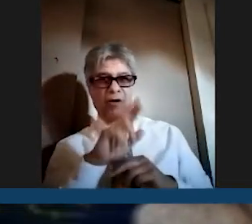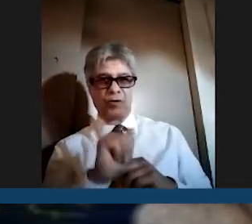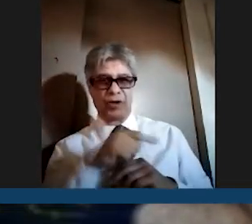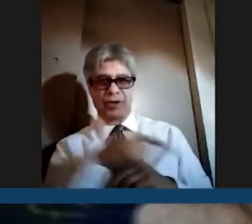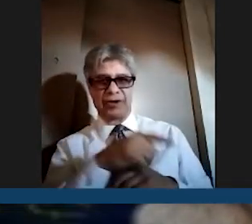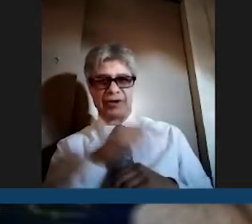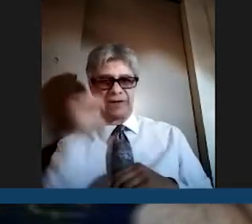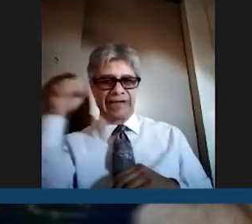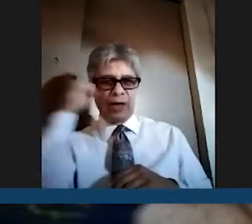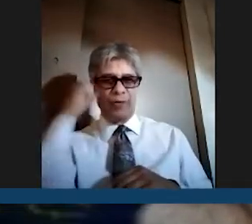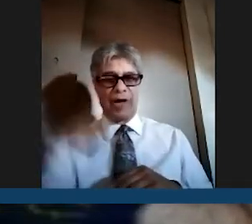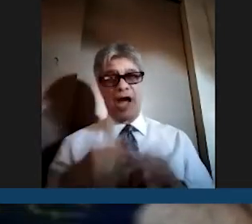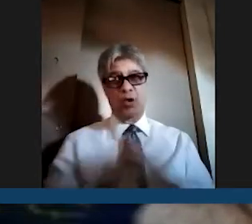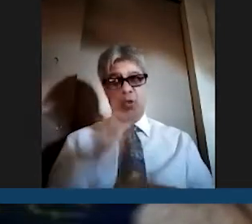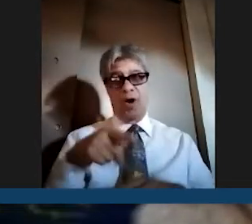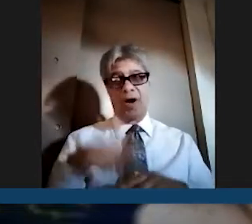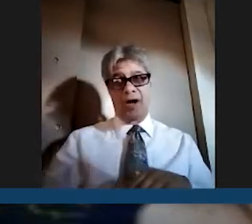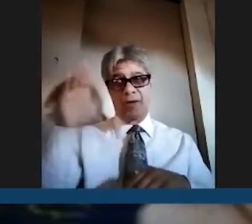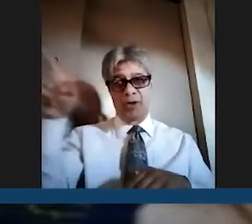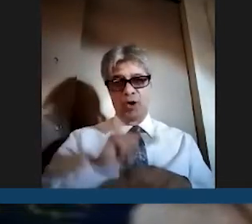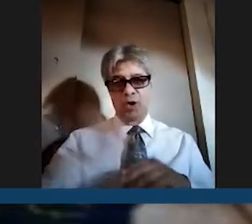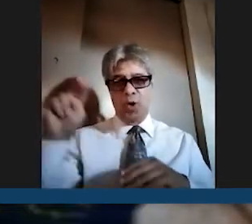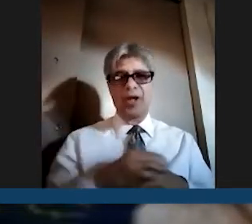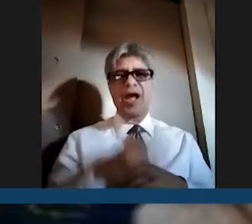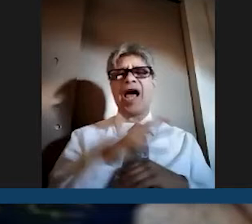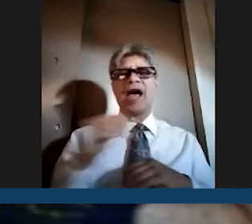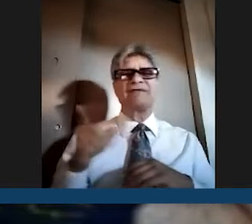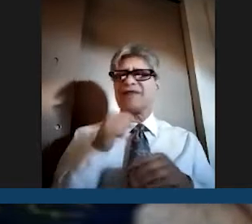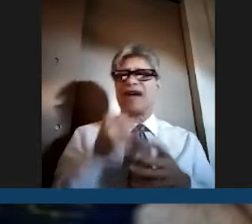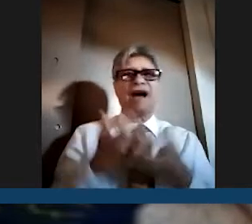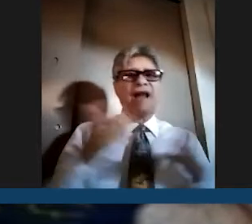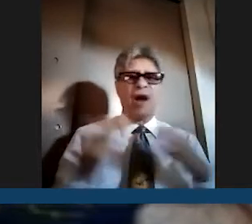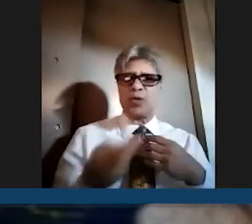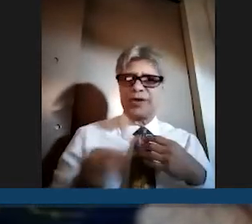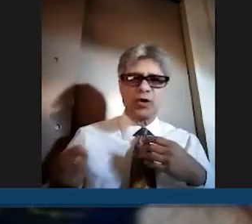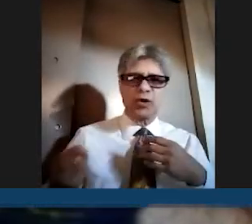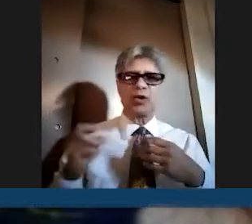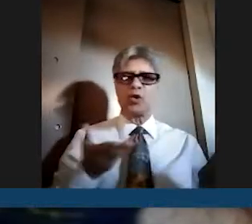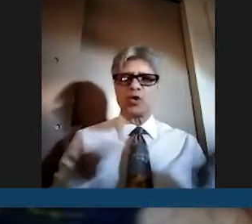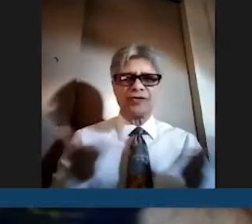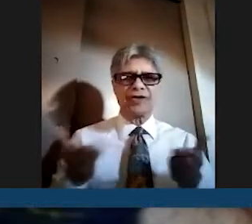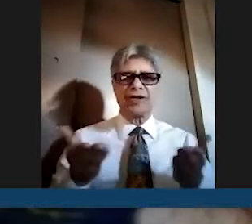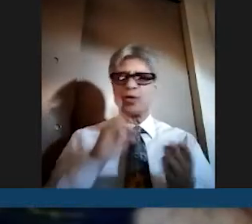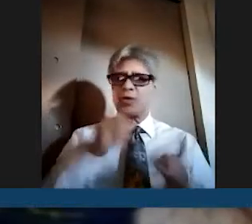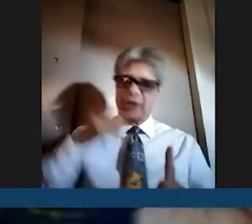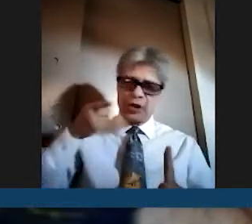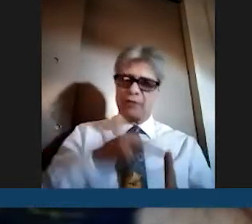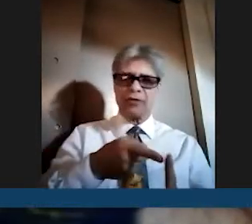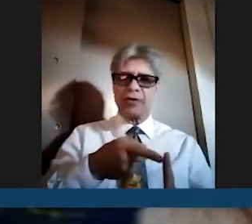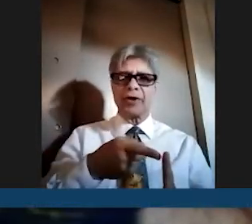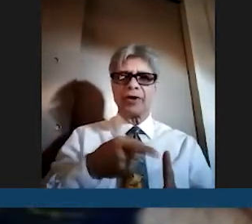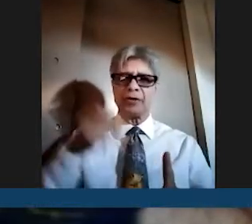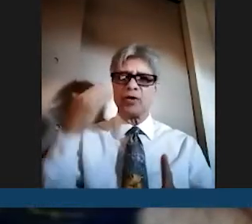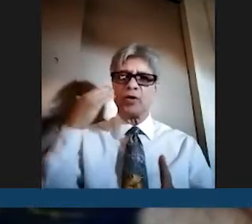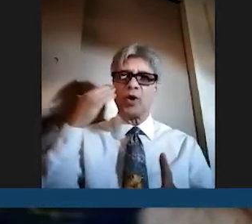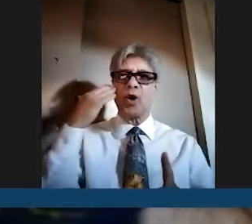And, there's just not a lot of resources or services that really targets,